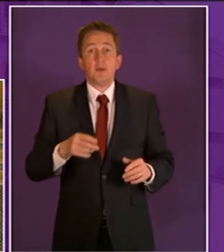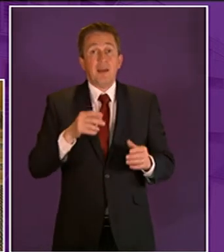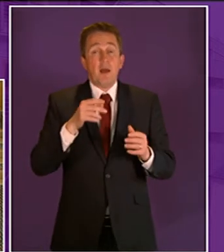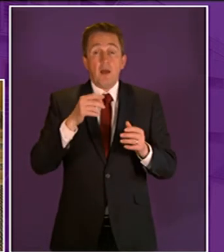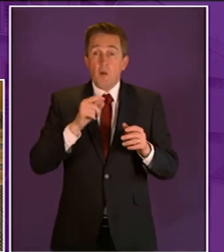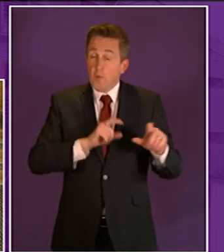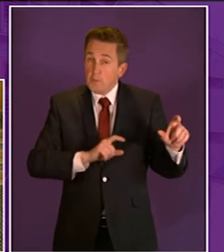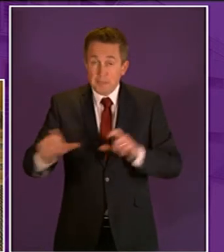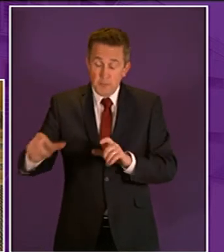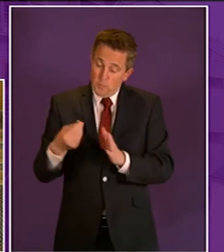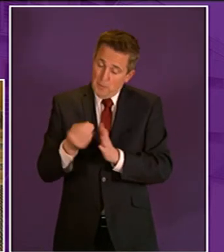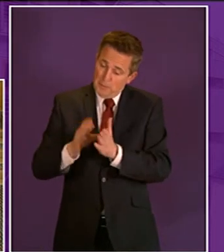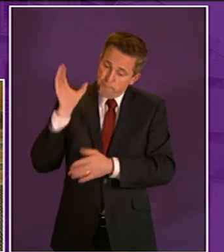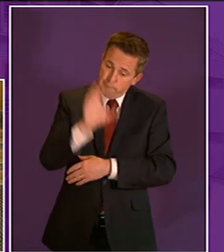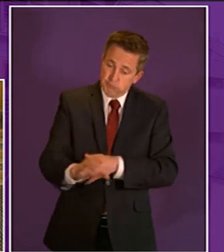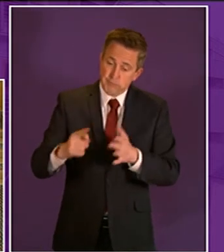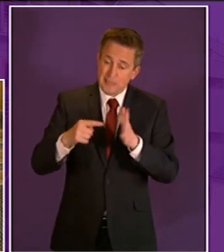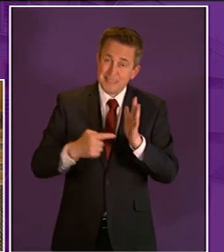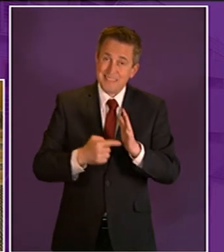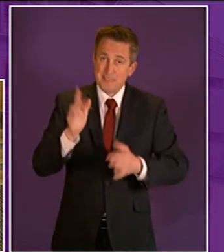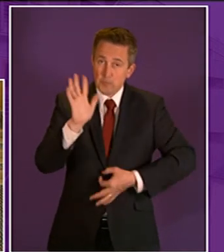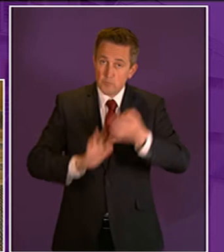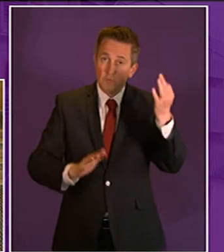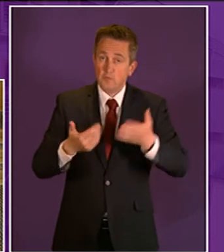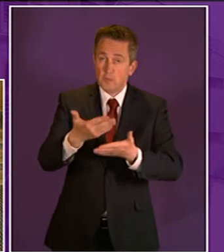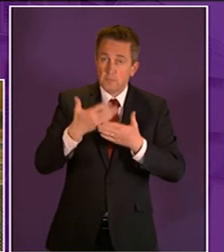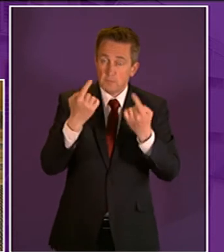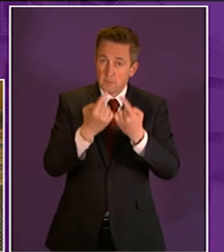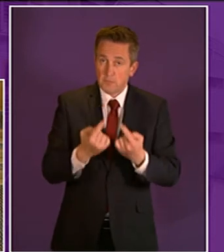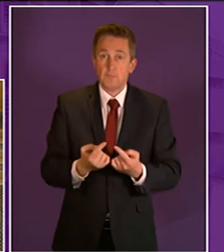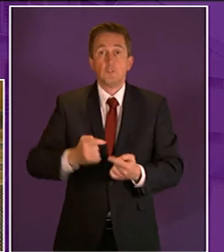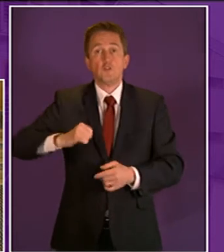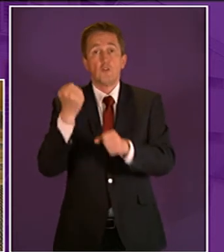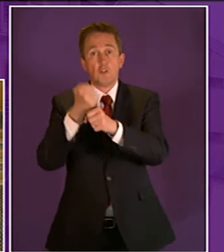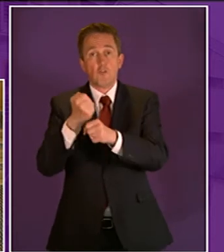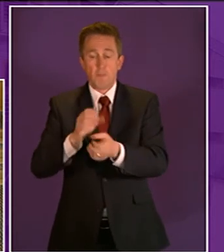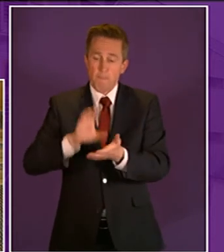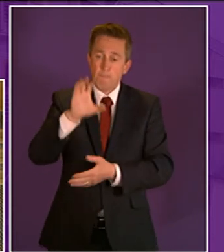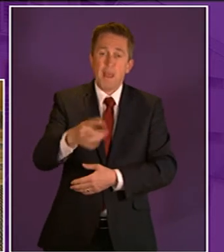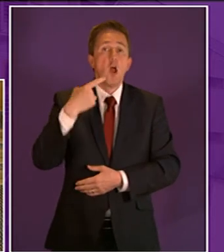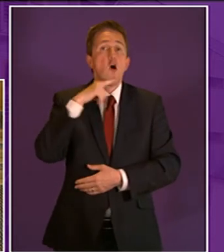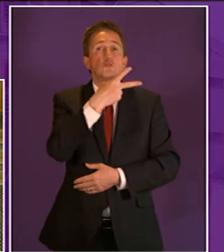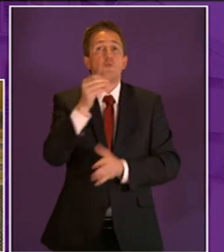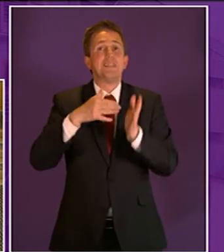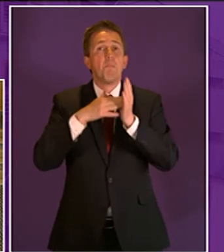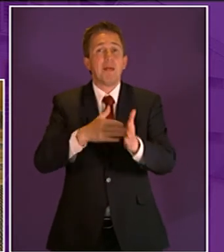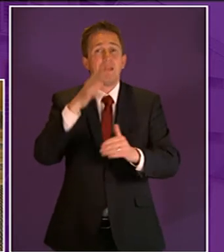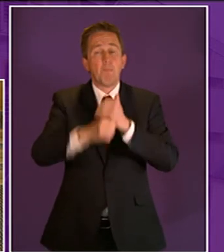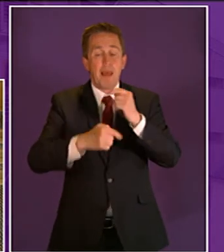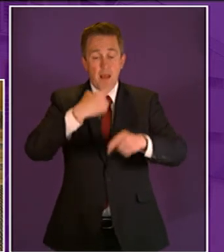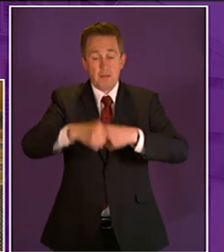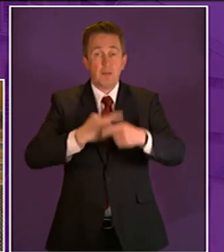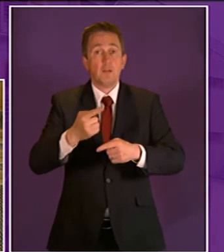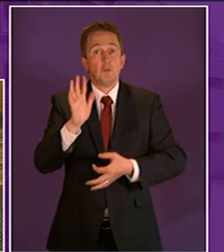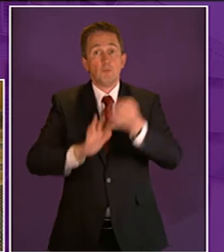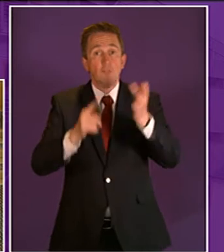IT across NHS Scotland. The Scottish Government provides funding of around £100 million per annum to health boards for IT investment and